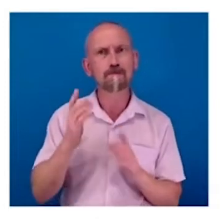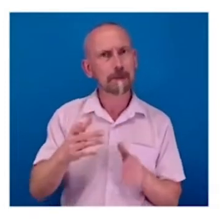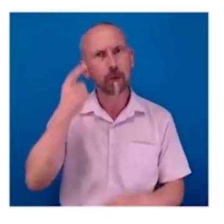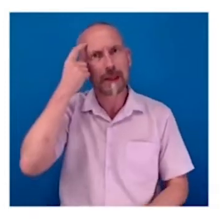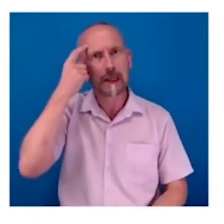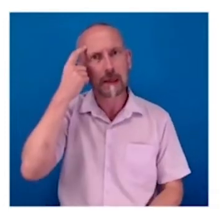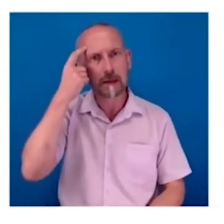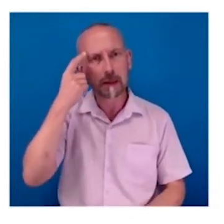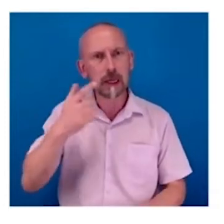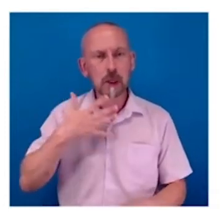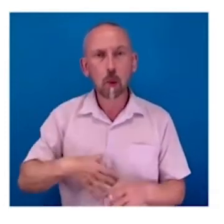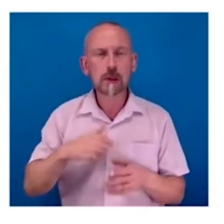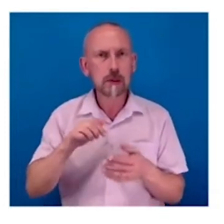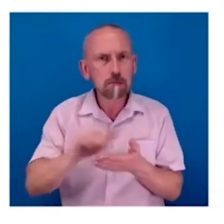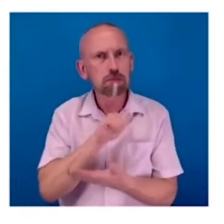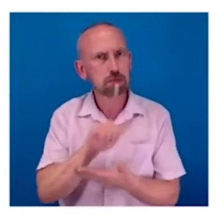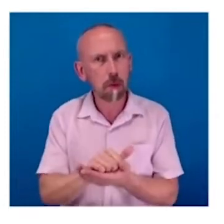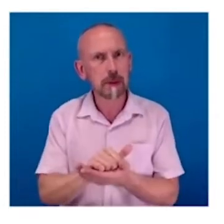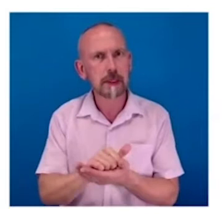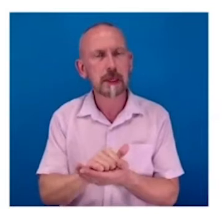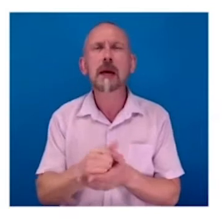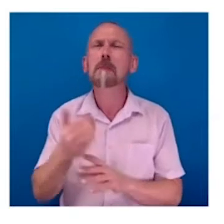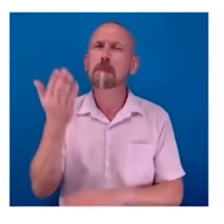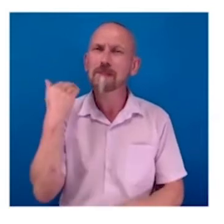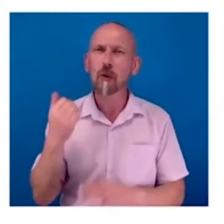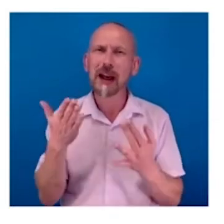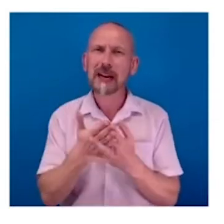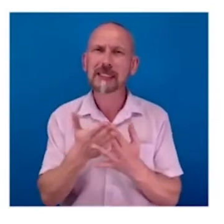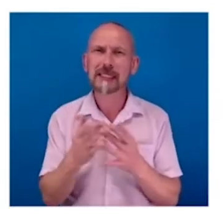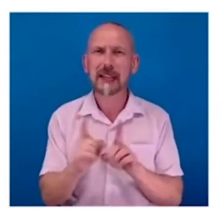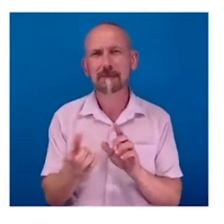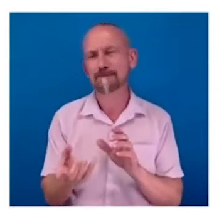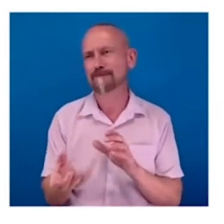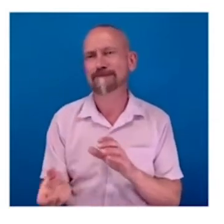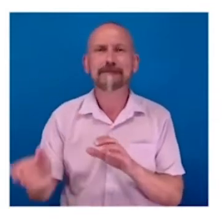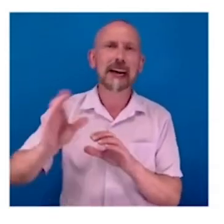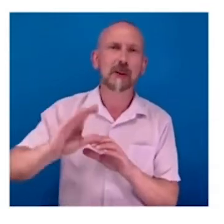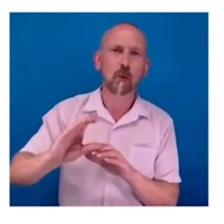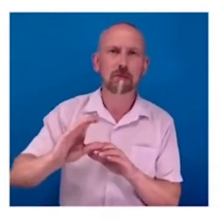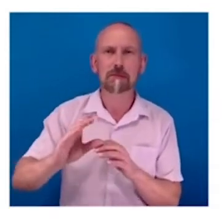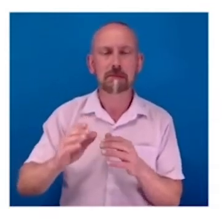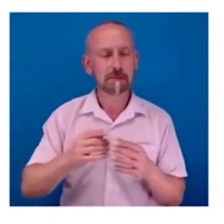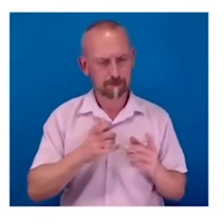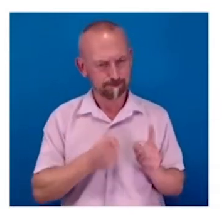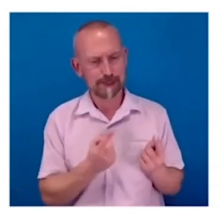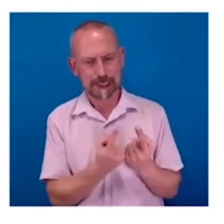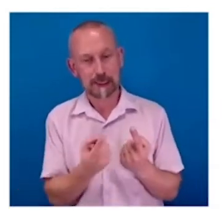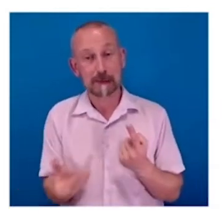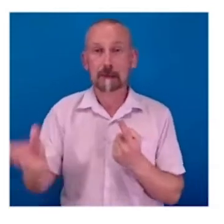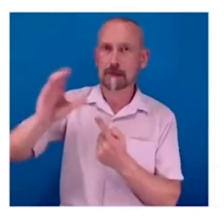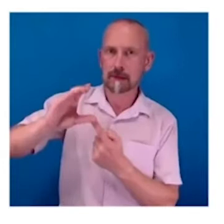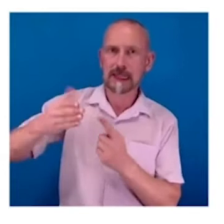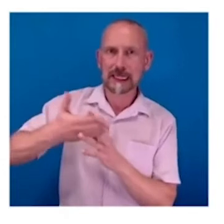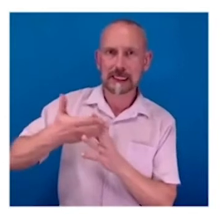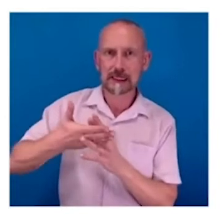properly. Basically, accessibility before has always been a bolt-on activity. That's now turned through 180,